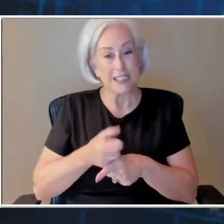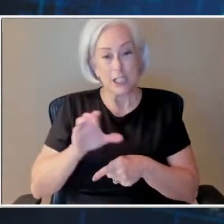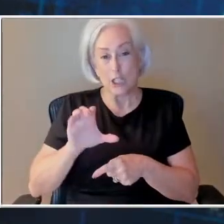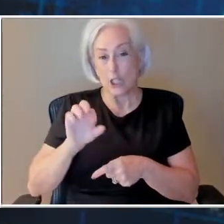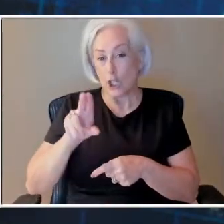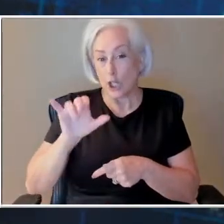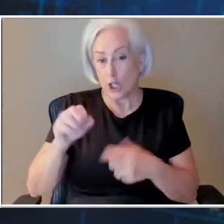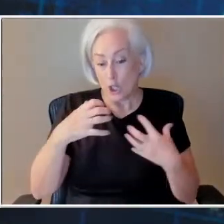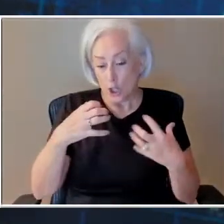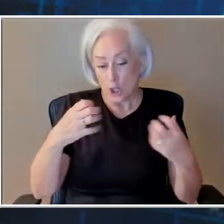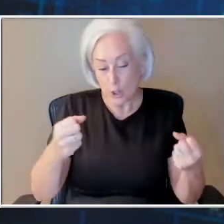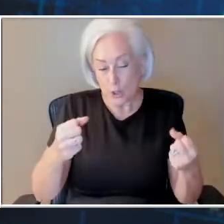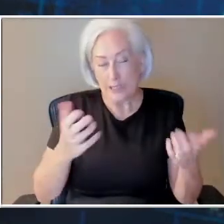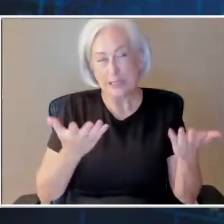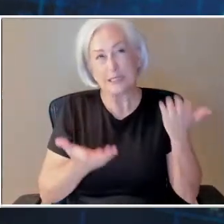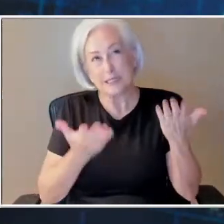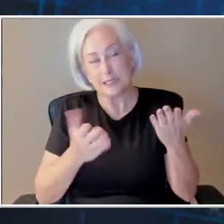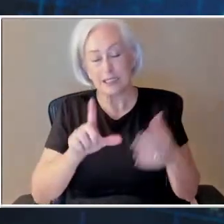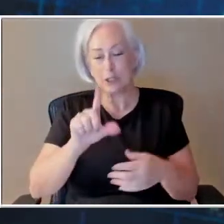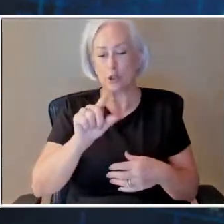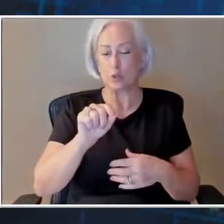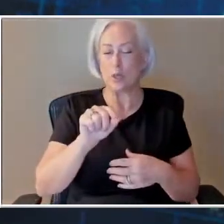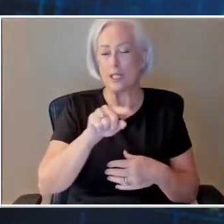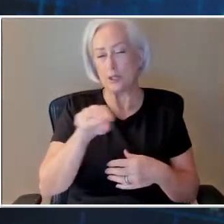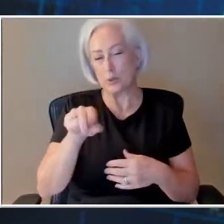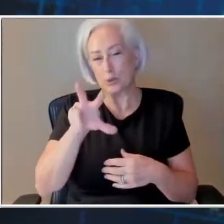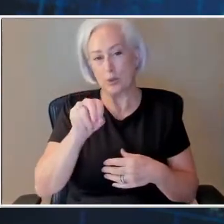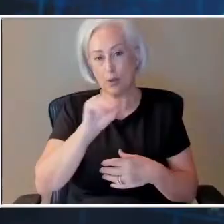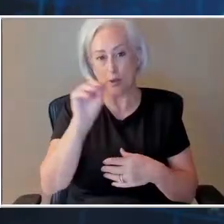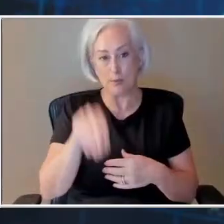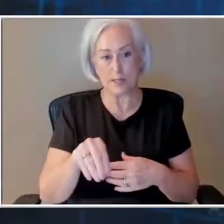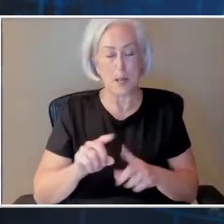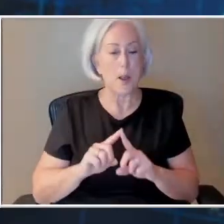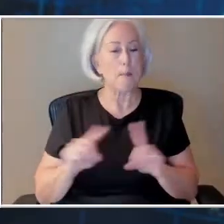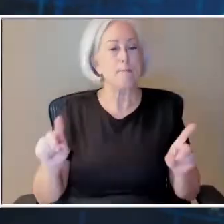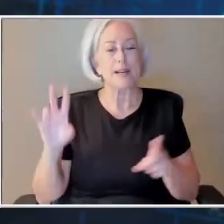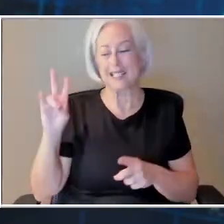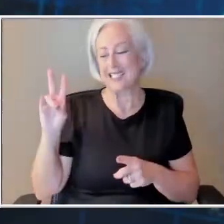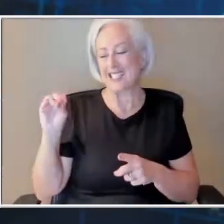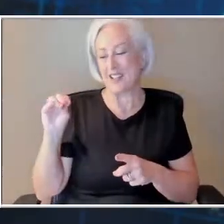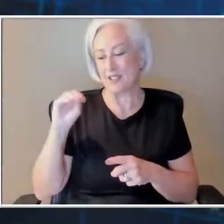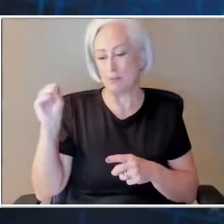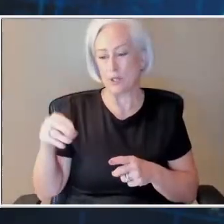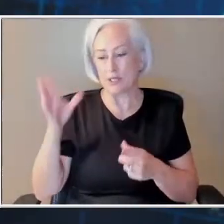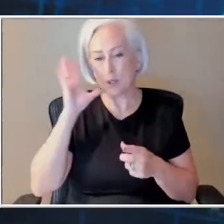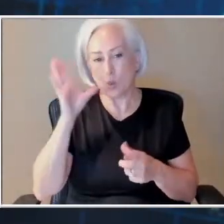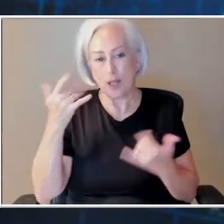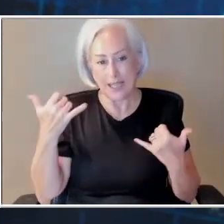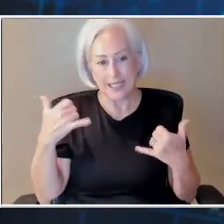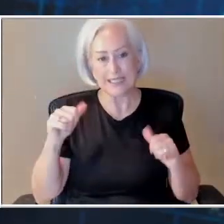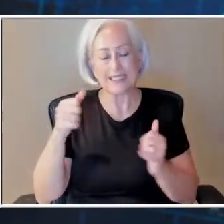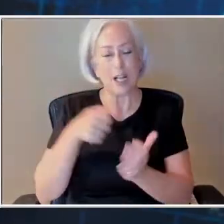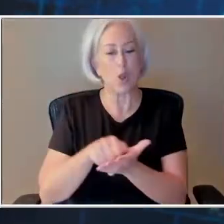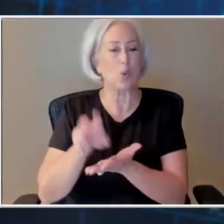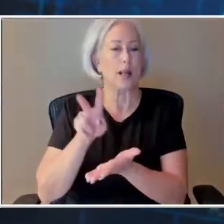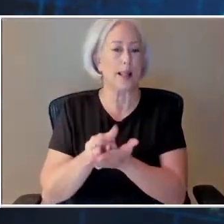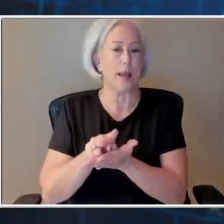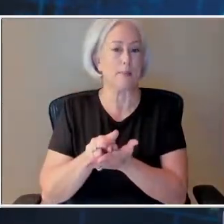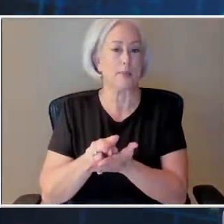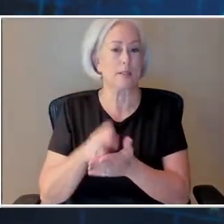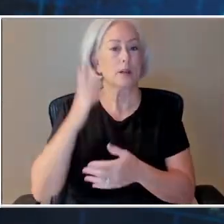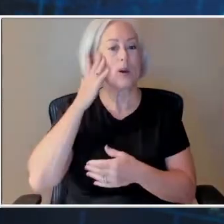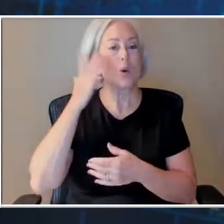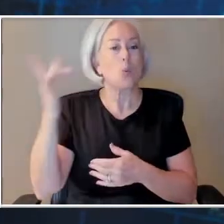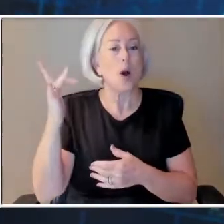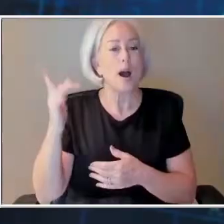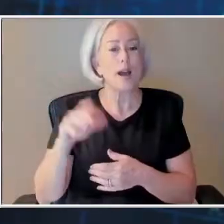20%, 30% of the patients, but 70% will still relapse. And there is a theory about that the myeloma cells know exactly how to